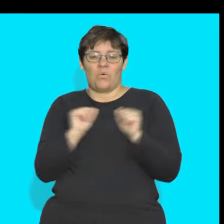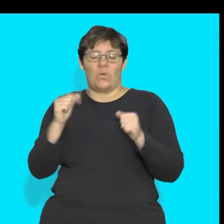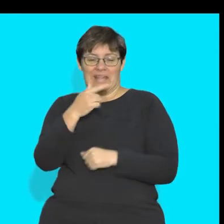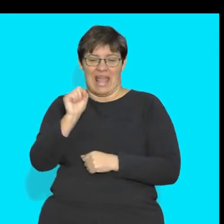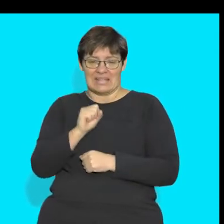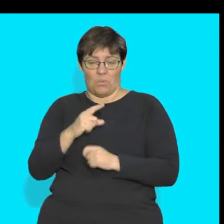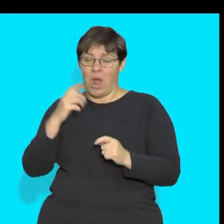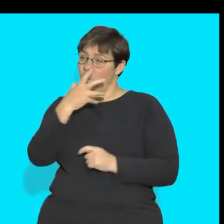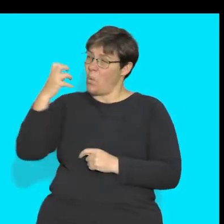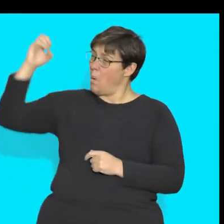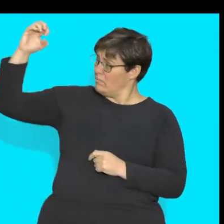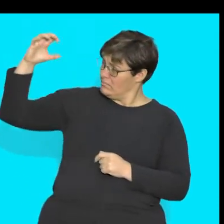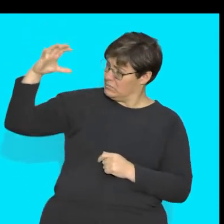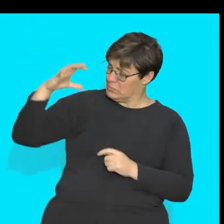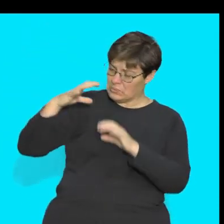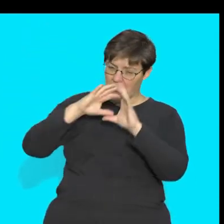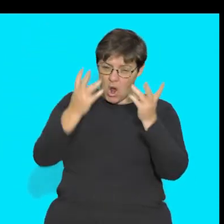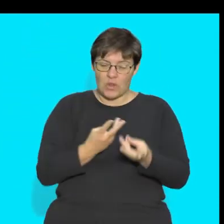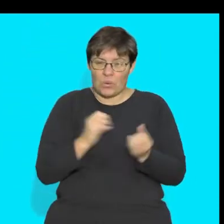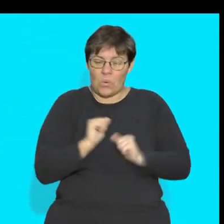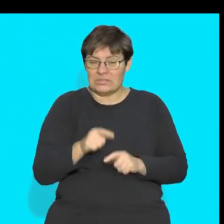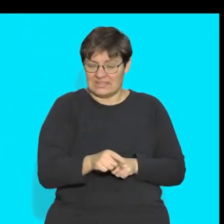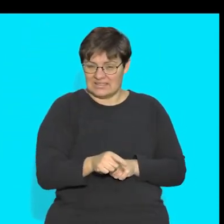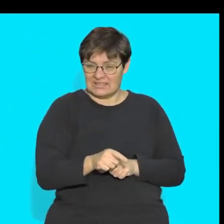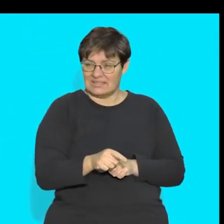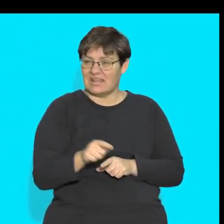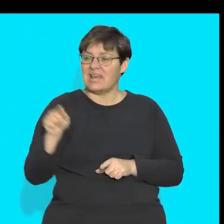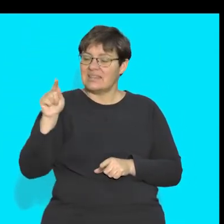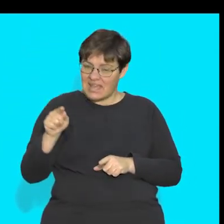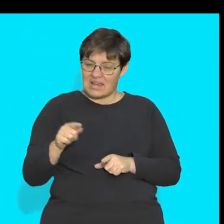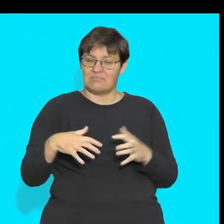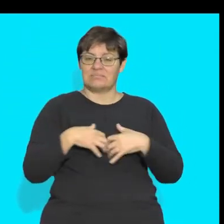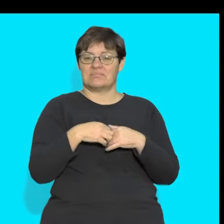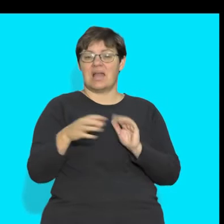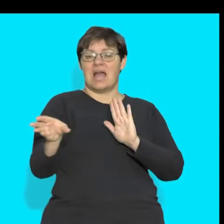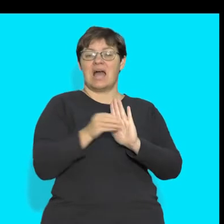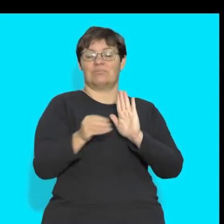it. So that's why when they actually look at the sun, they create